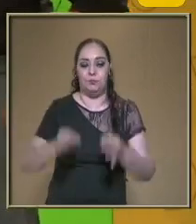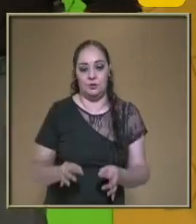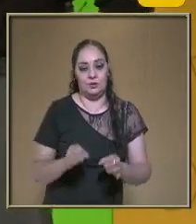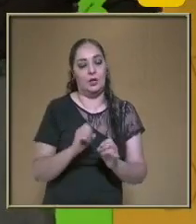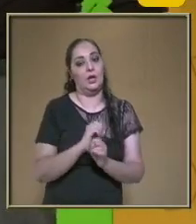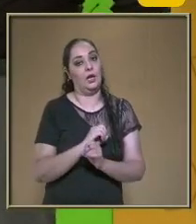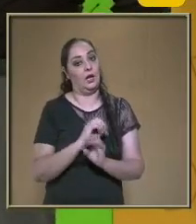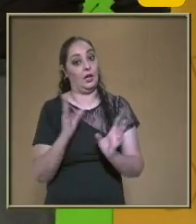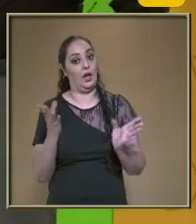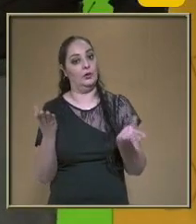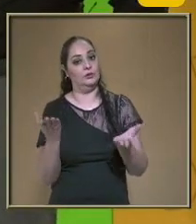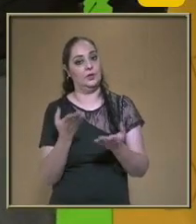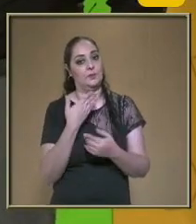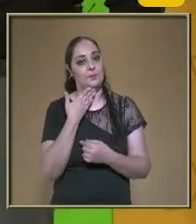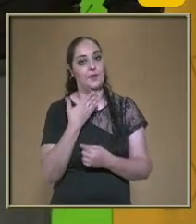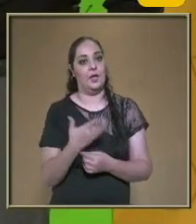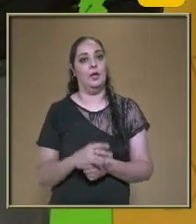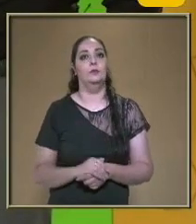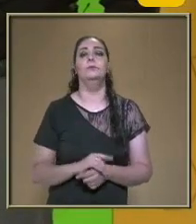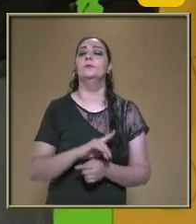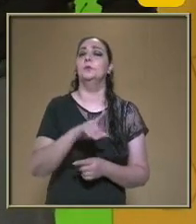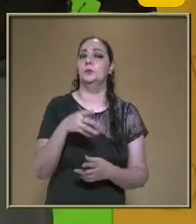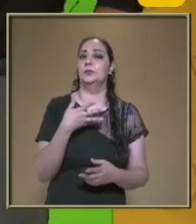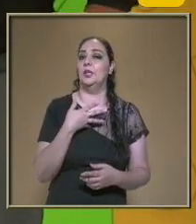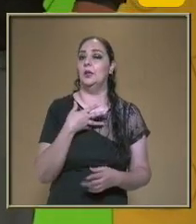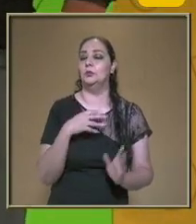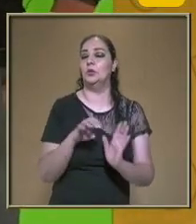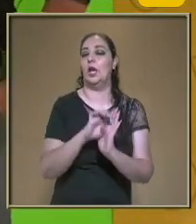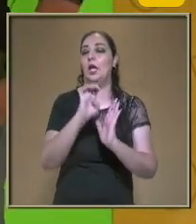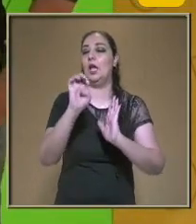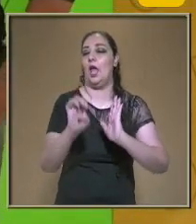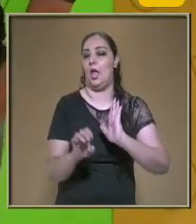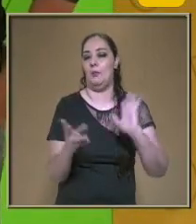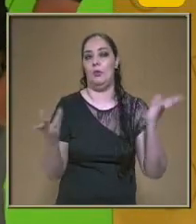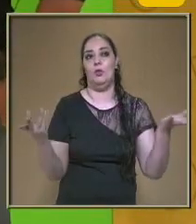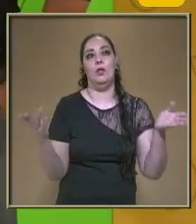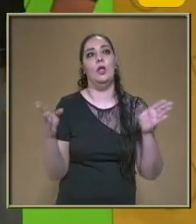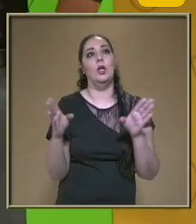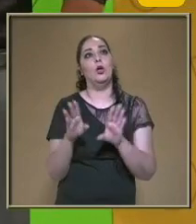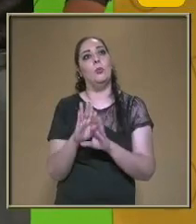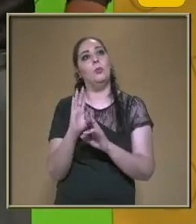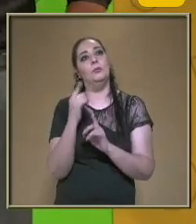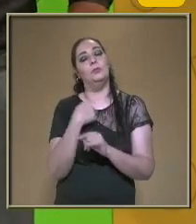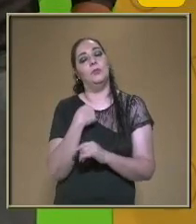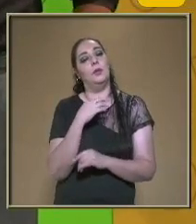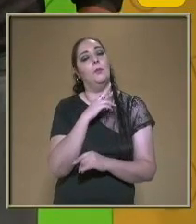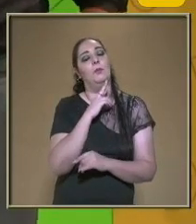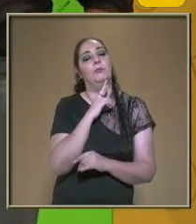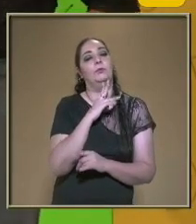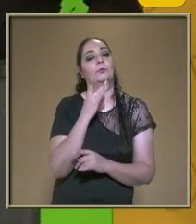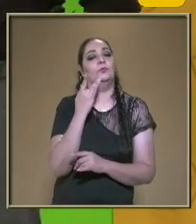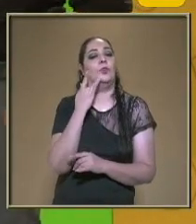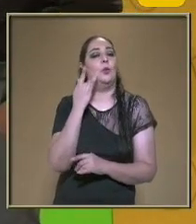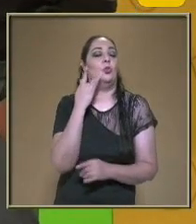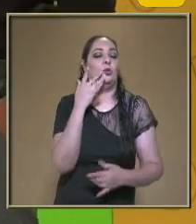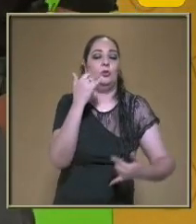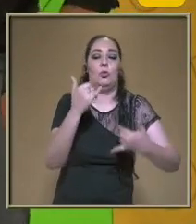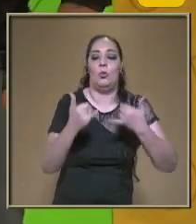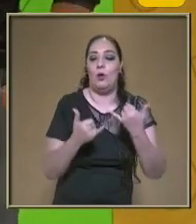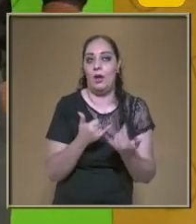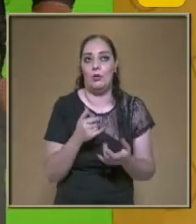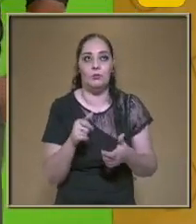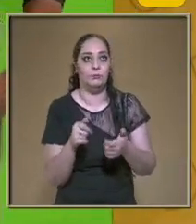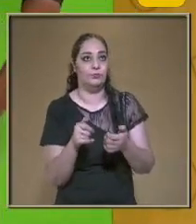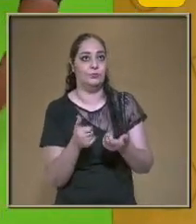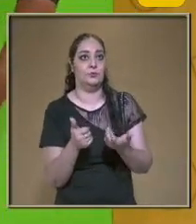okay? And then we have one example of my boy favorite video game, Plants